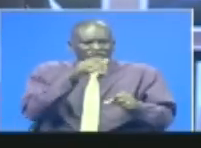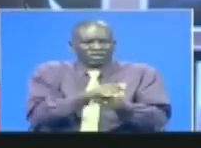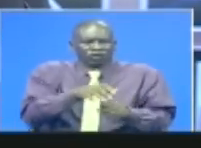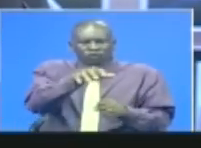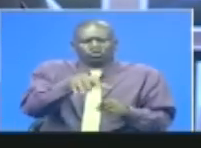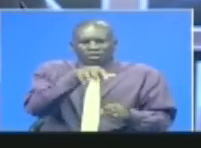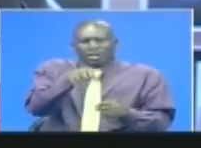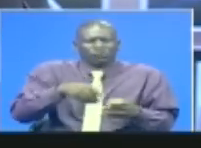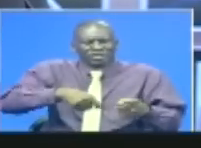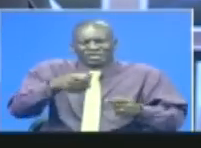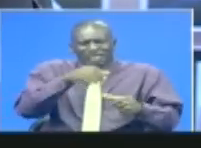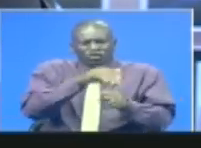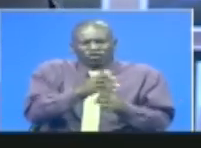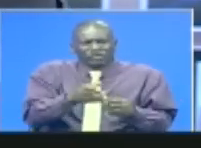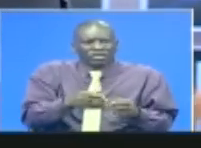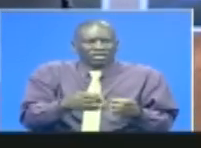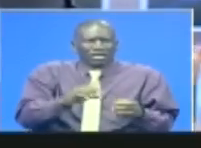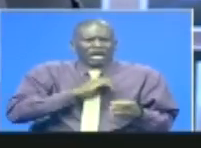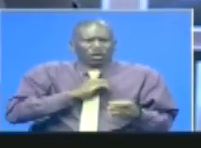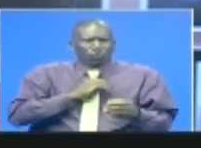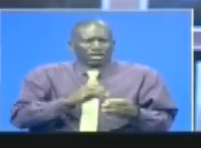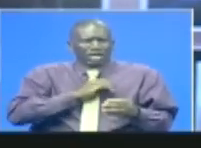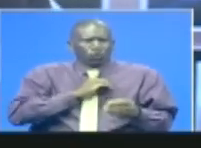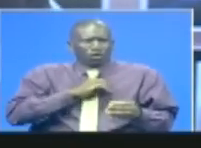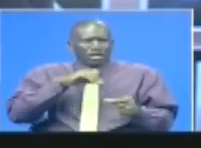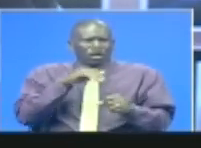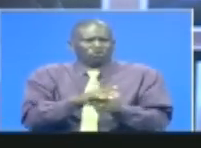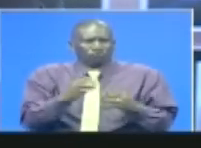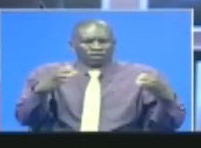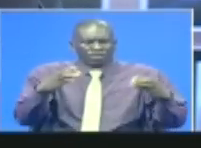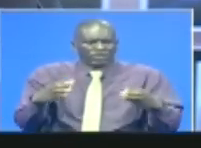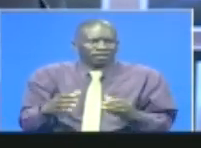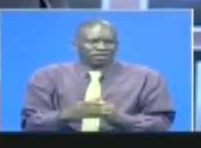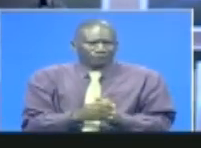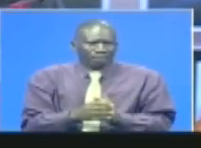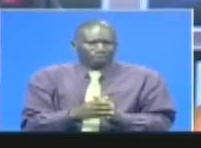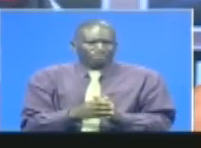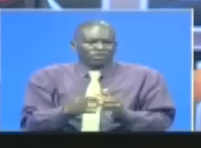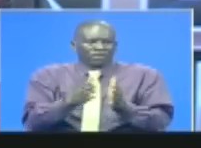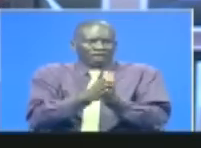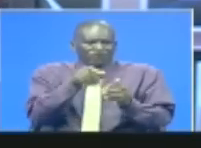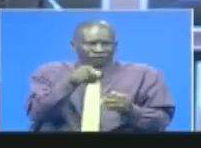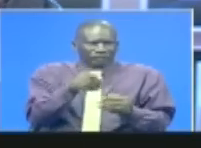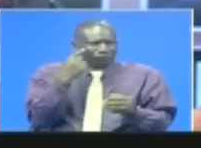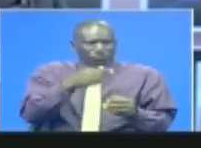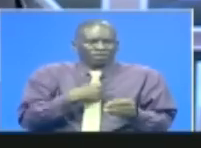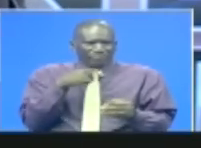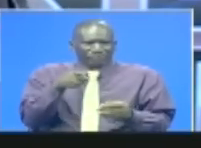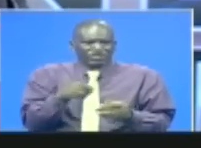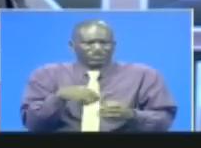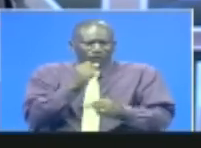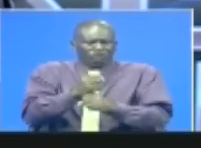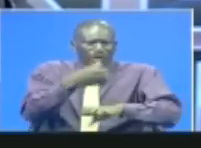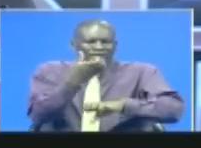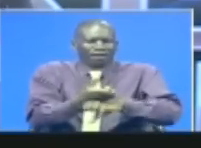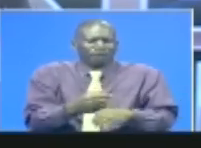supermarkets. Yes. I own a chain of companies. And that, to me, is hard work.